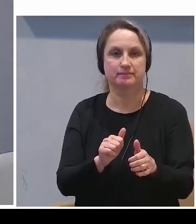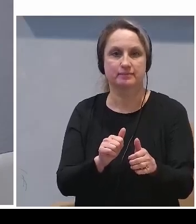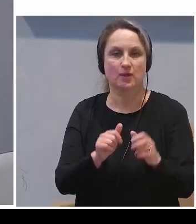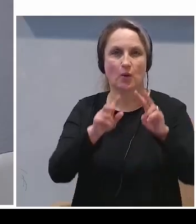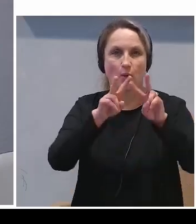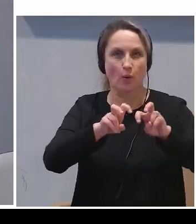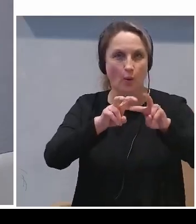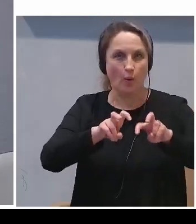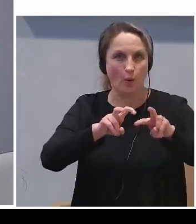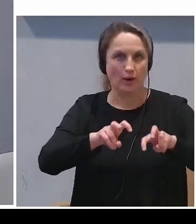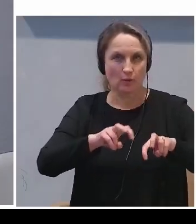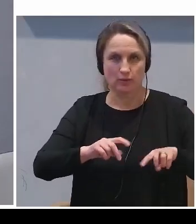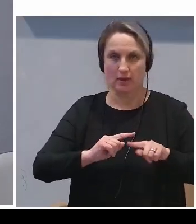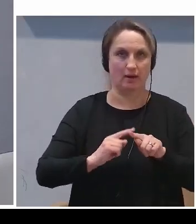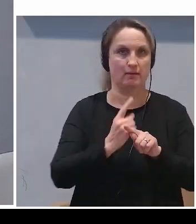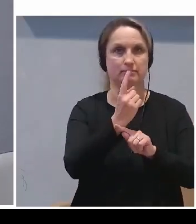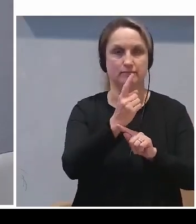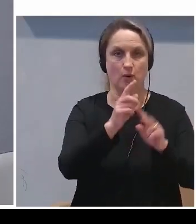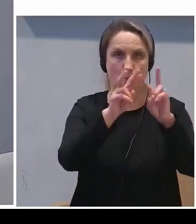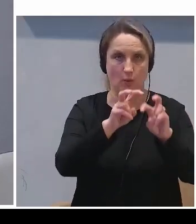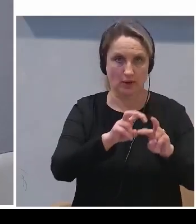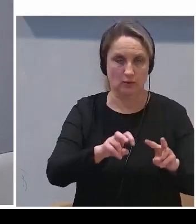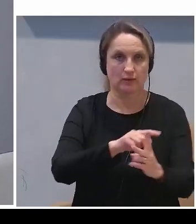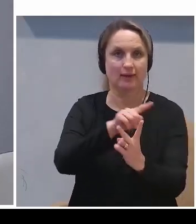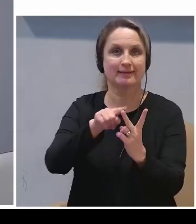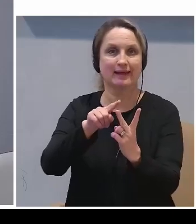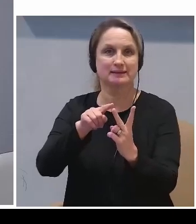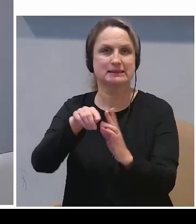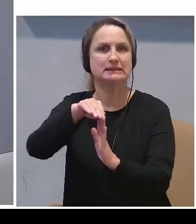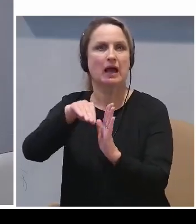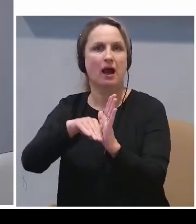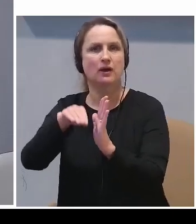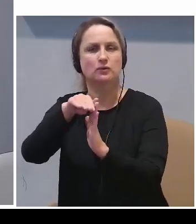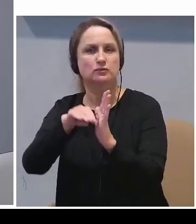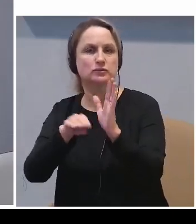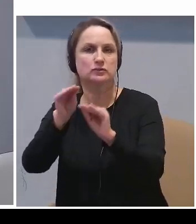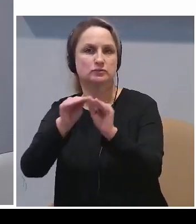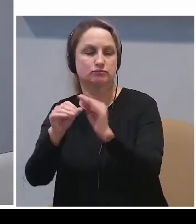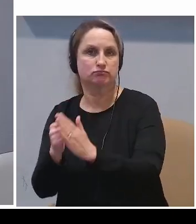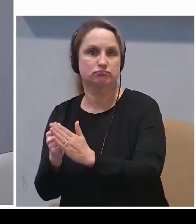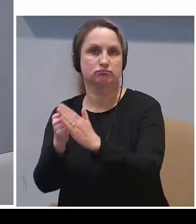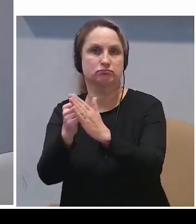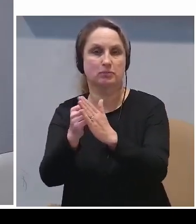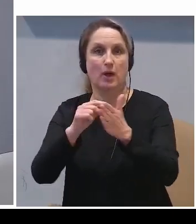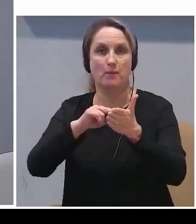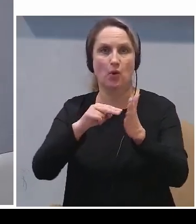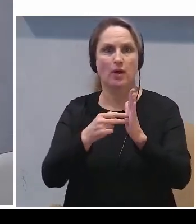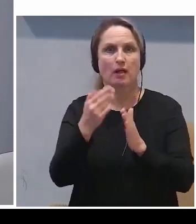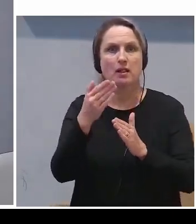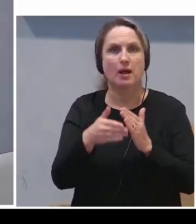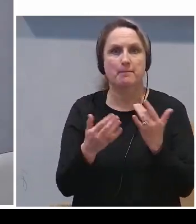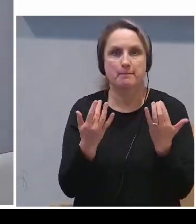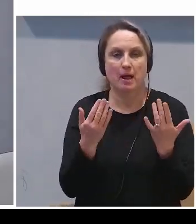rare diseases researchers. The project finishes last year, and this year, no, it was the end of last year,